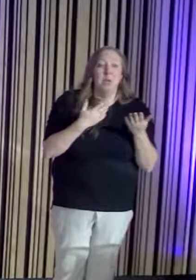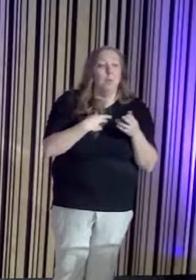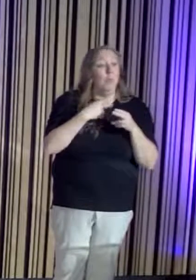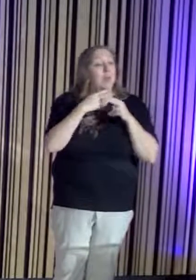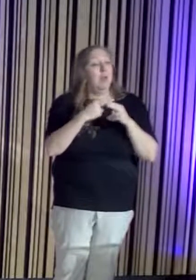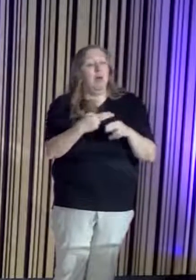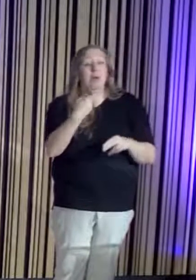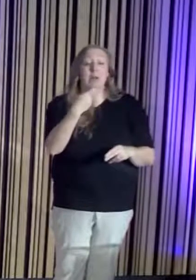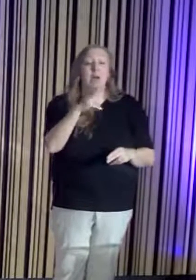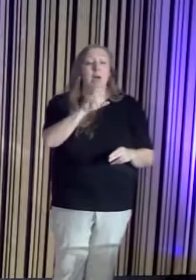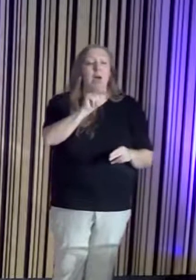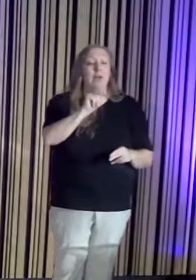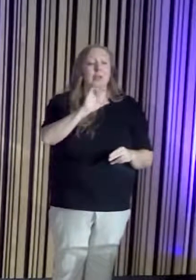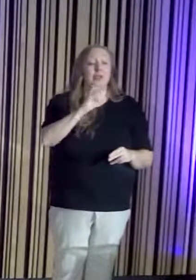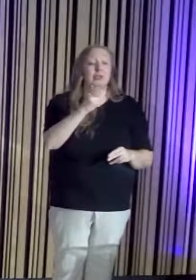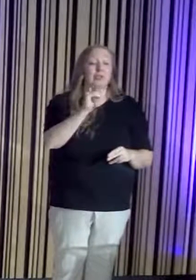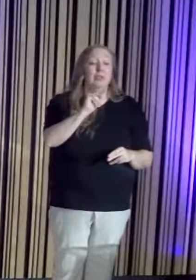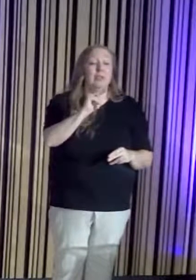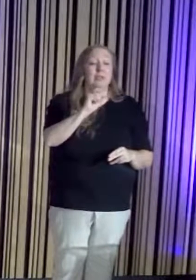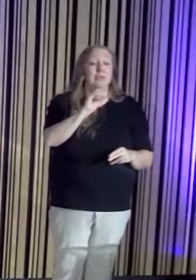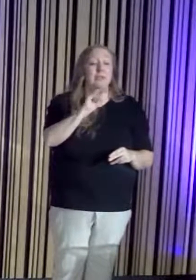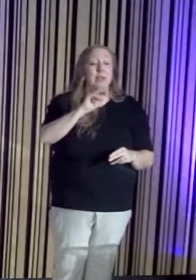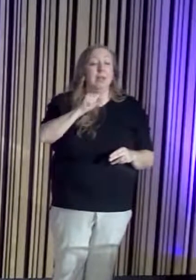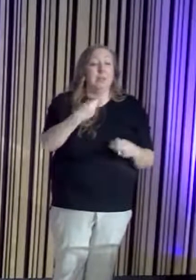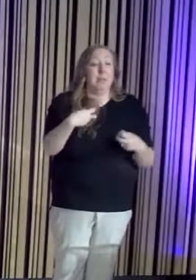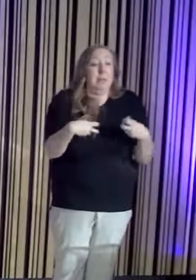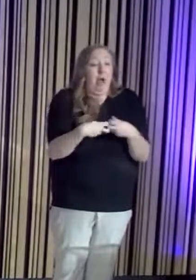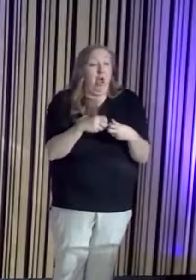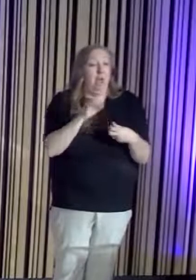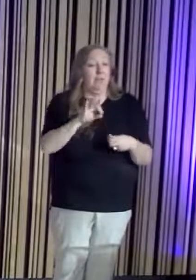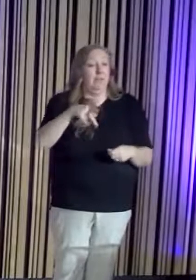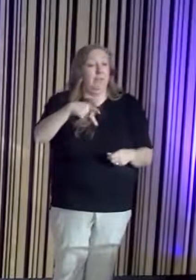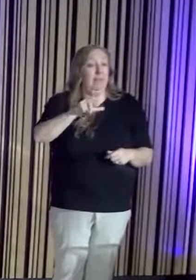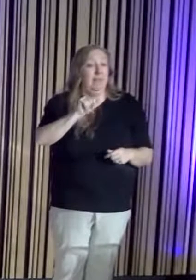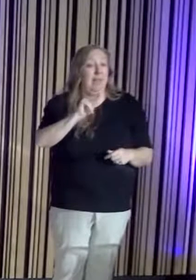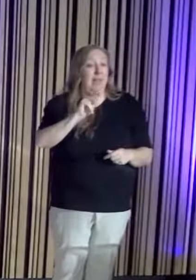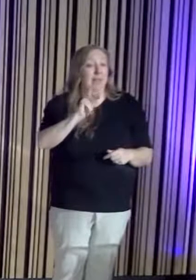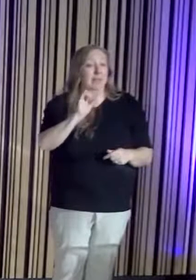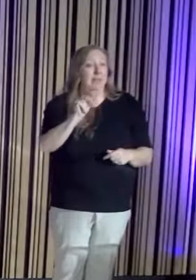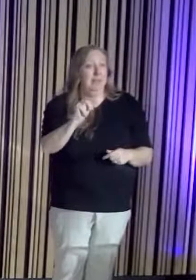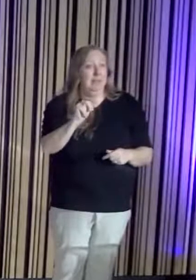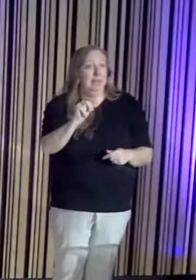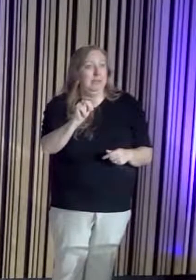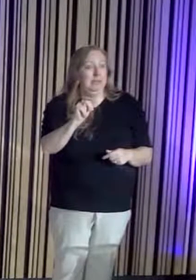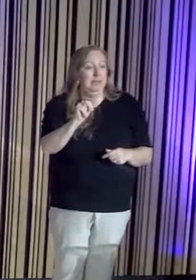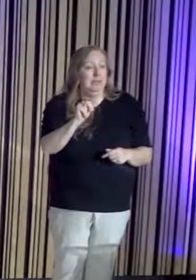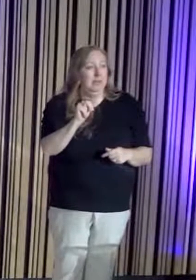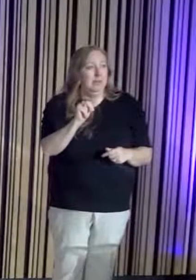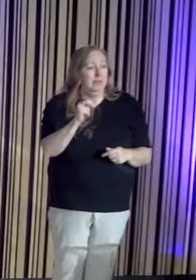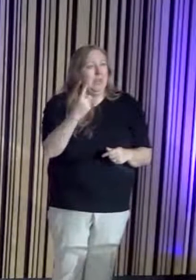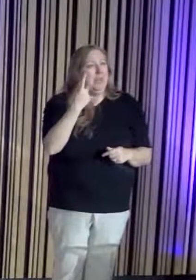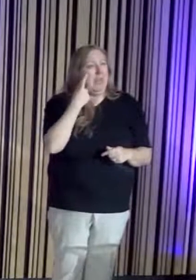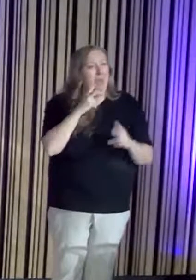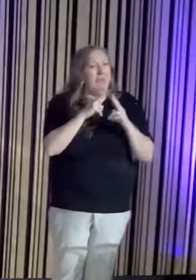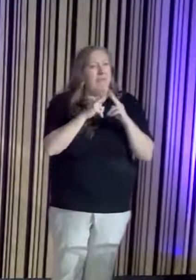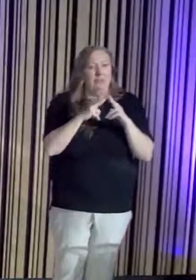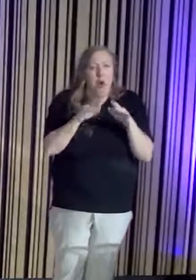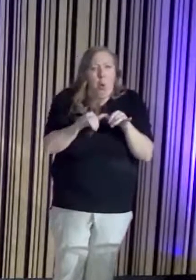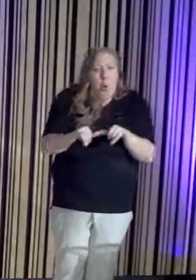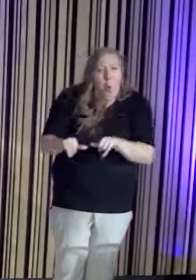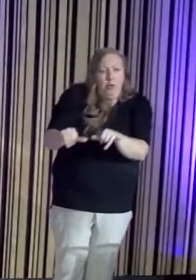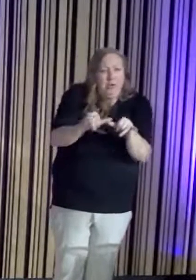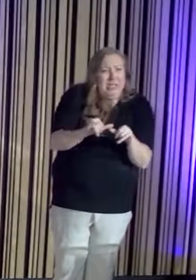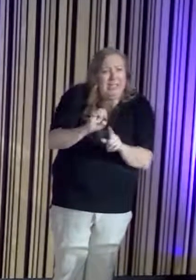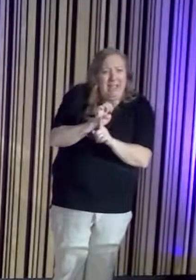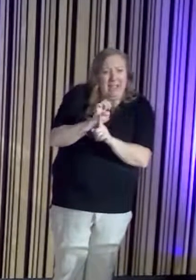Hutchinson's paradox of the plankton. How can, in a relatively homogeneous environment, how come you have